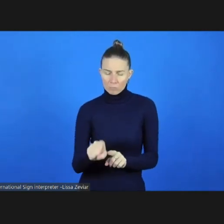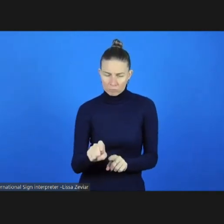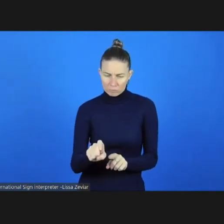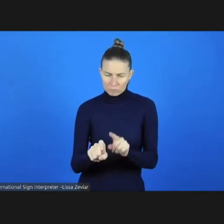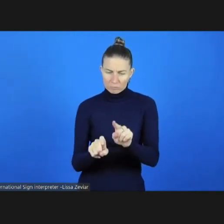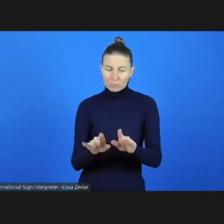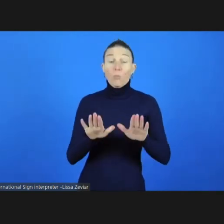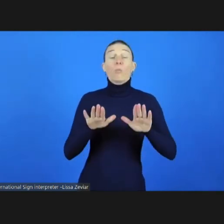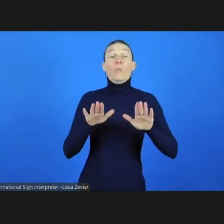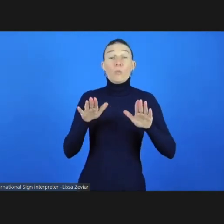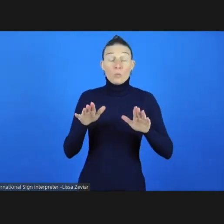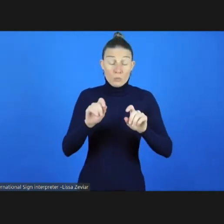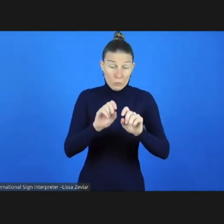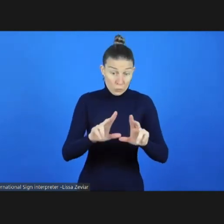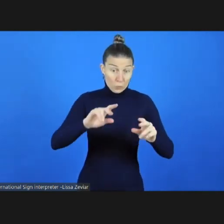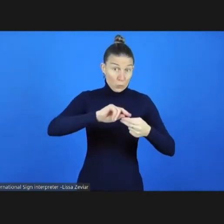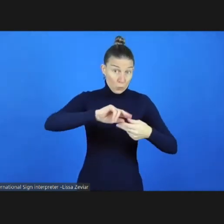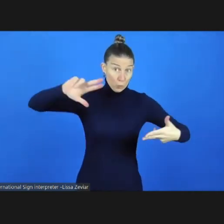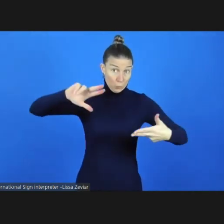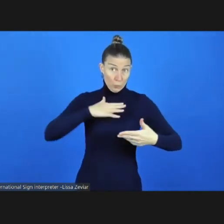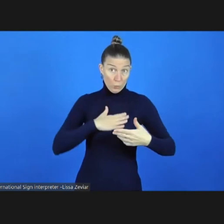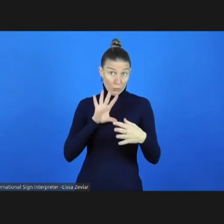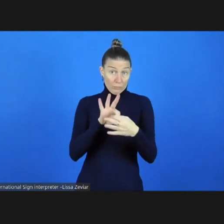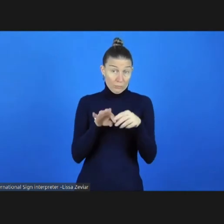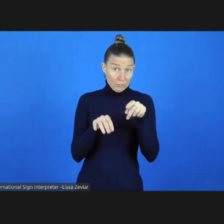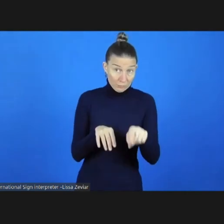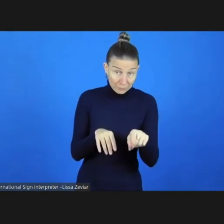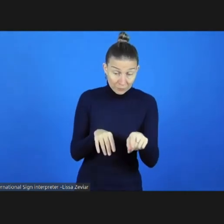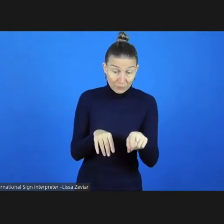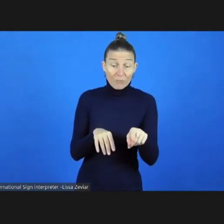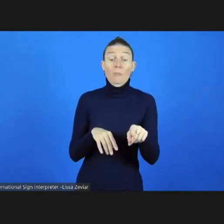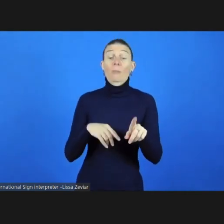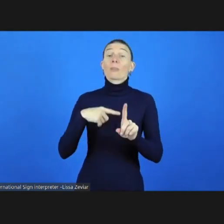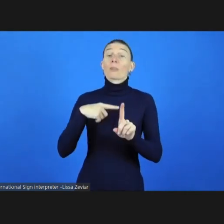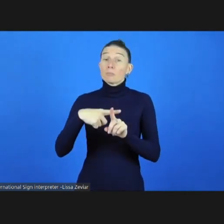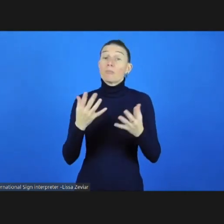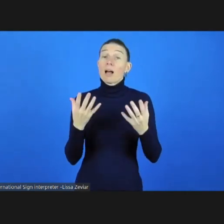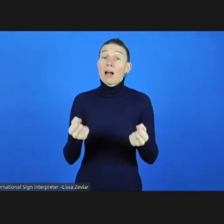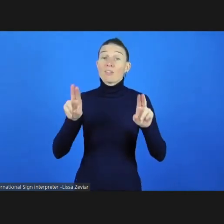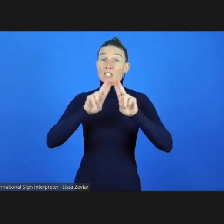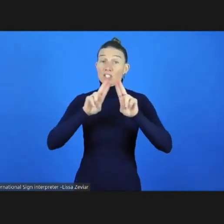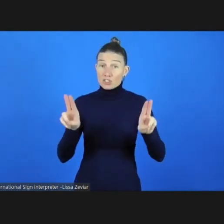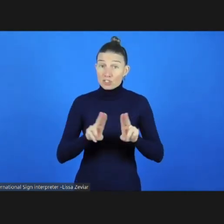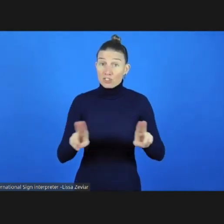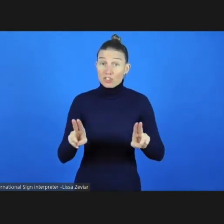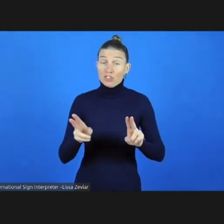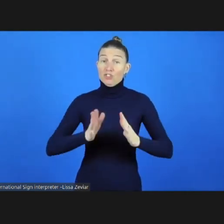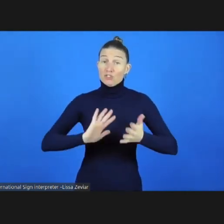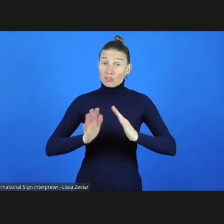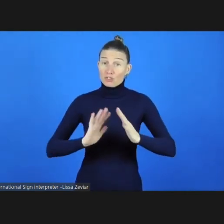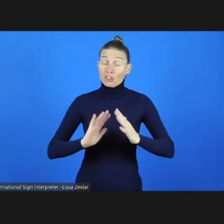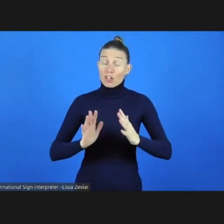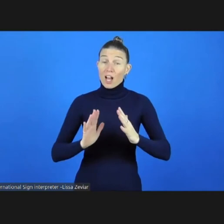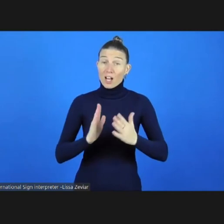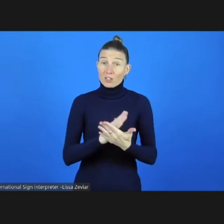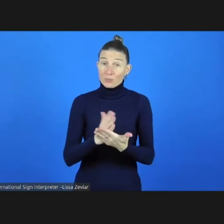in Zoom if you need it. We also have international sign language interpreters who